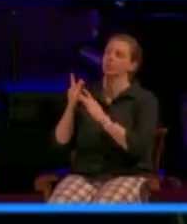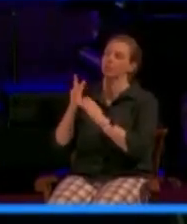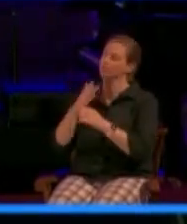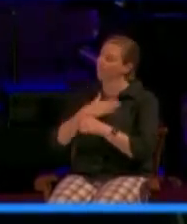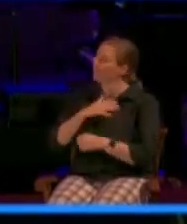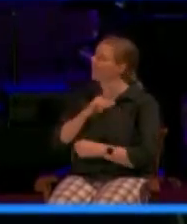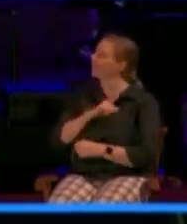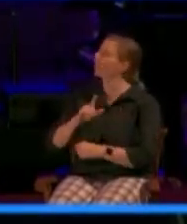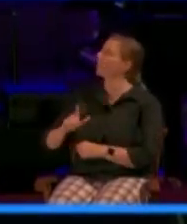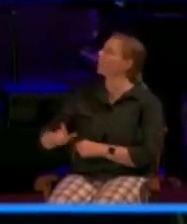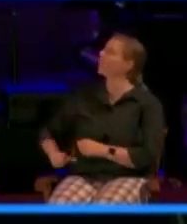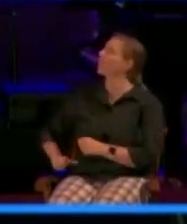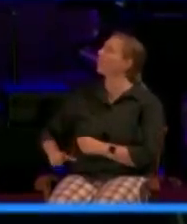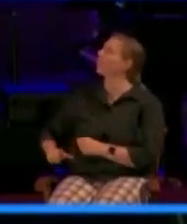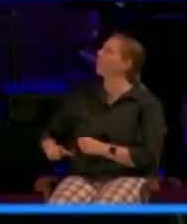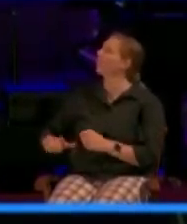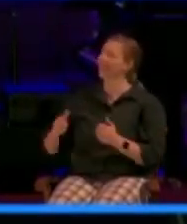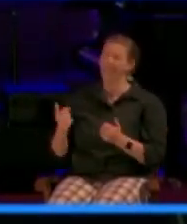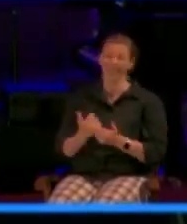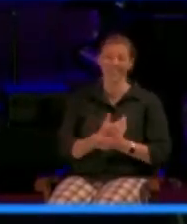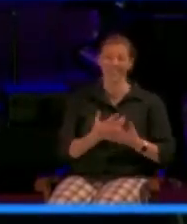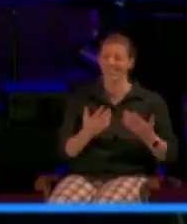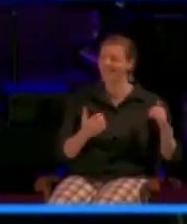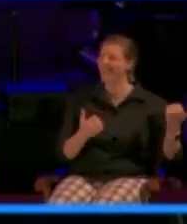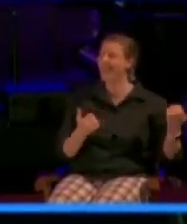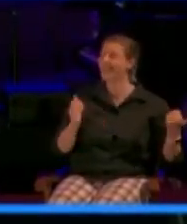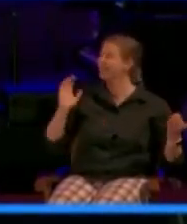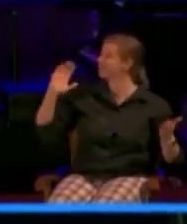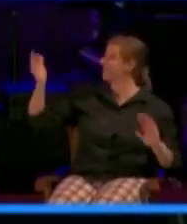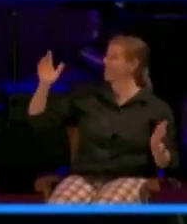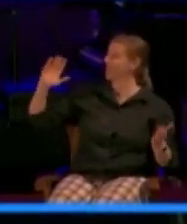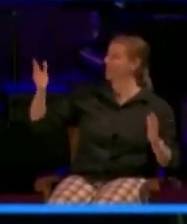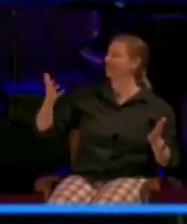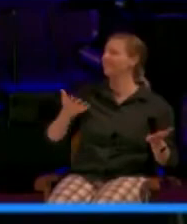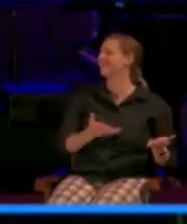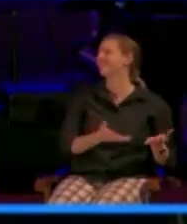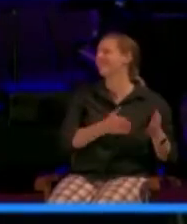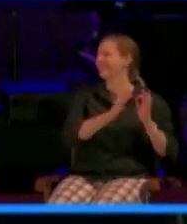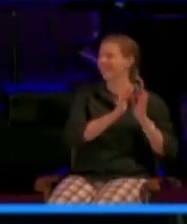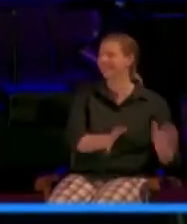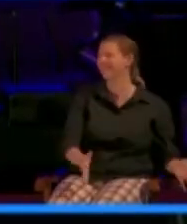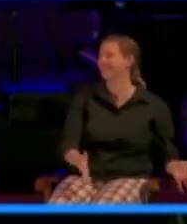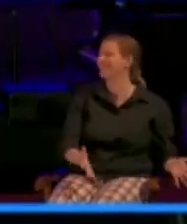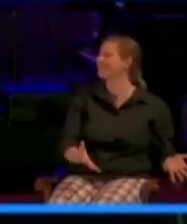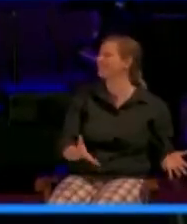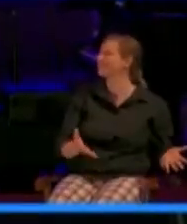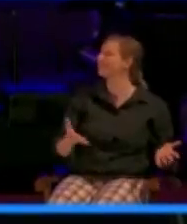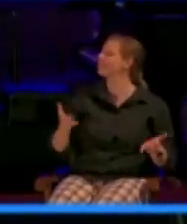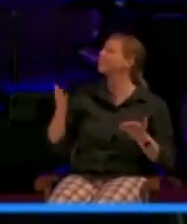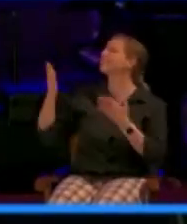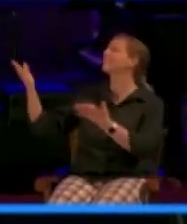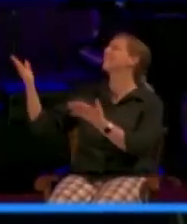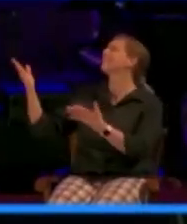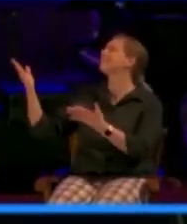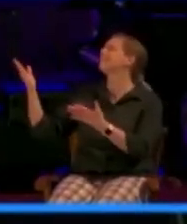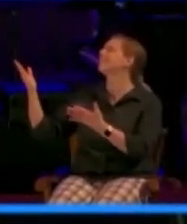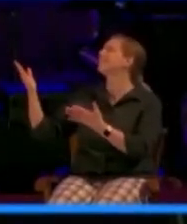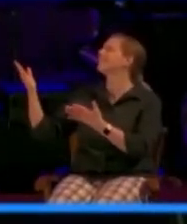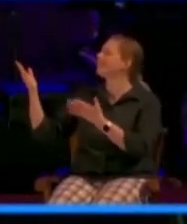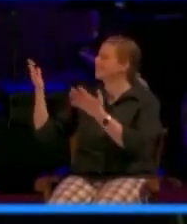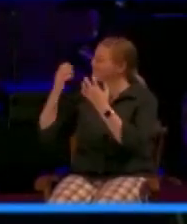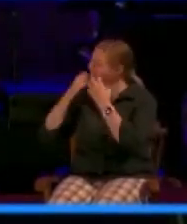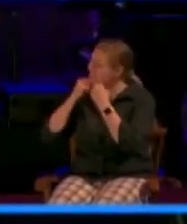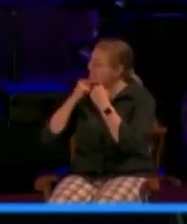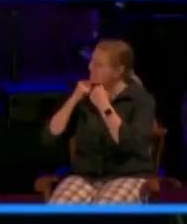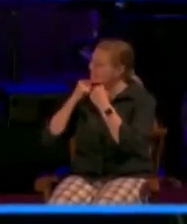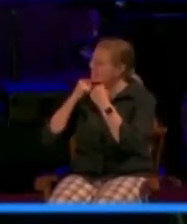them filth or garbage or rubbish so that I may gain Christ. It's